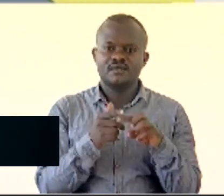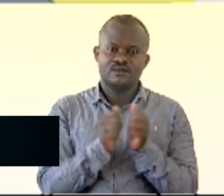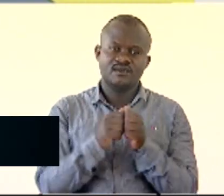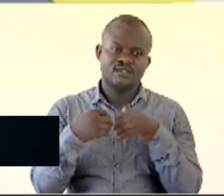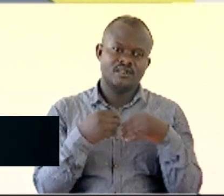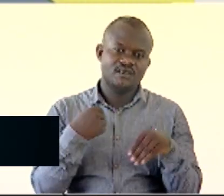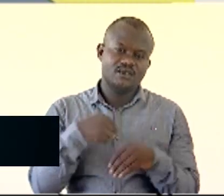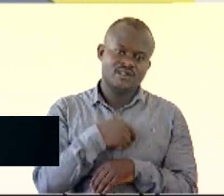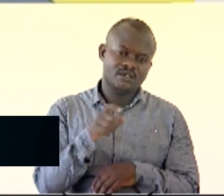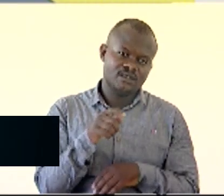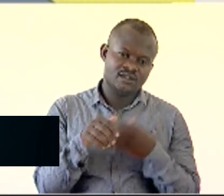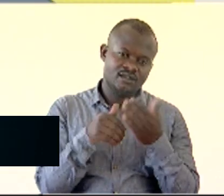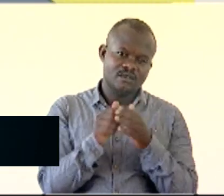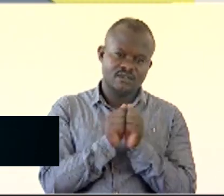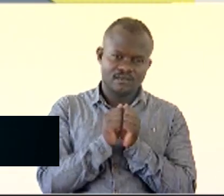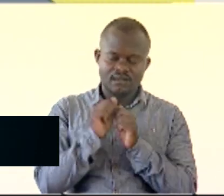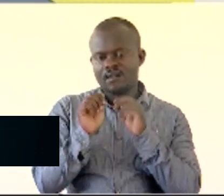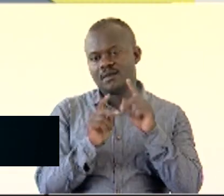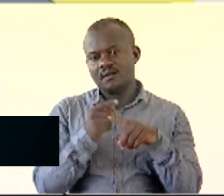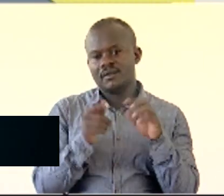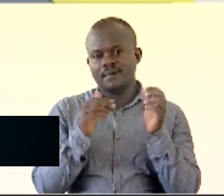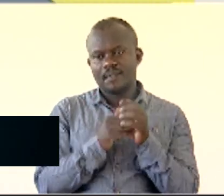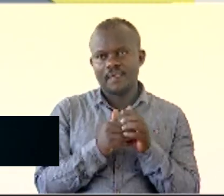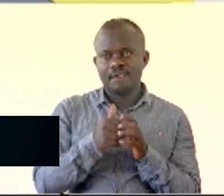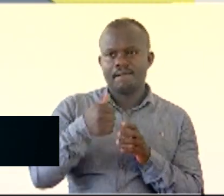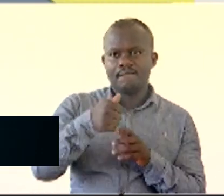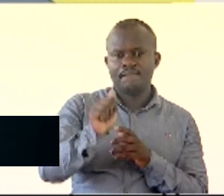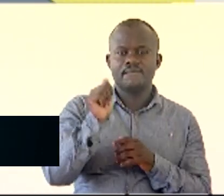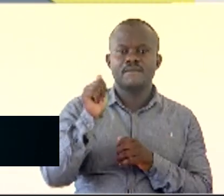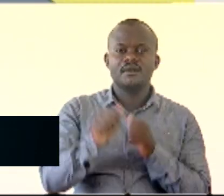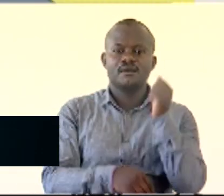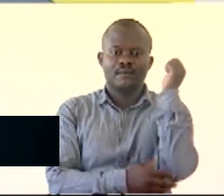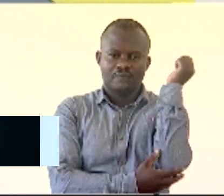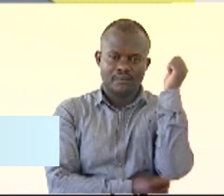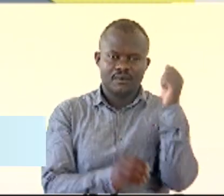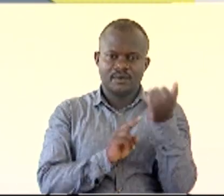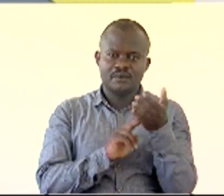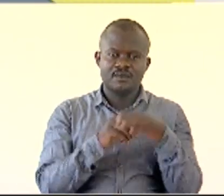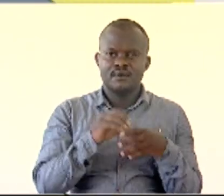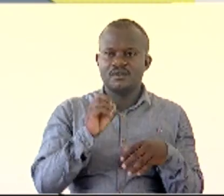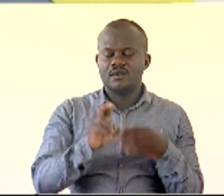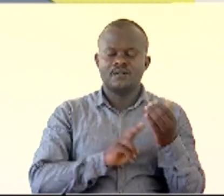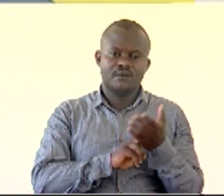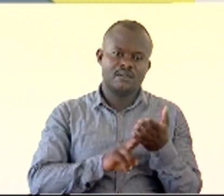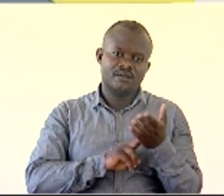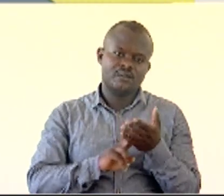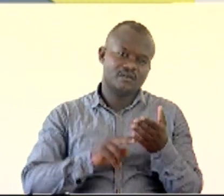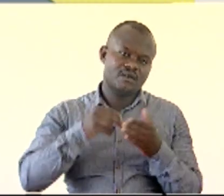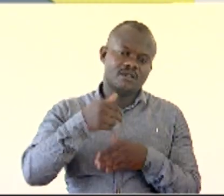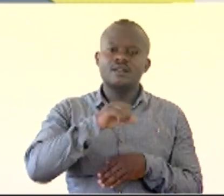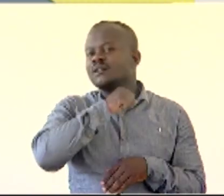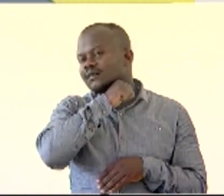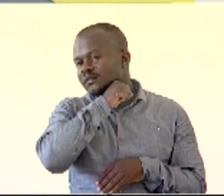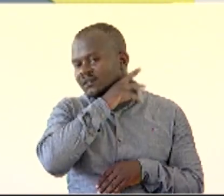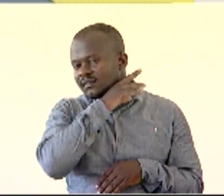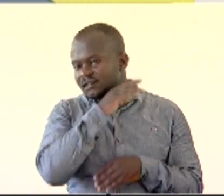materials needed by people. But when they are poorly used or applied, they